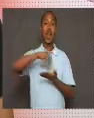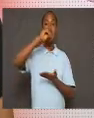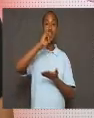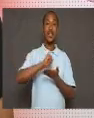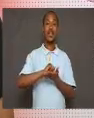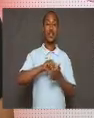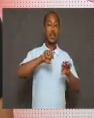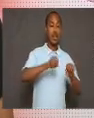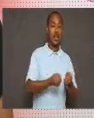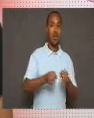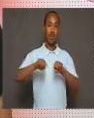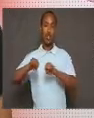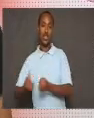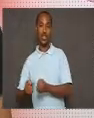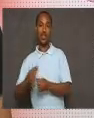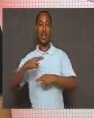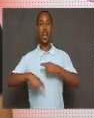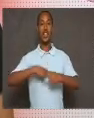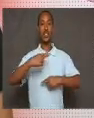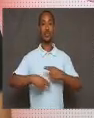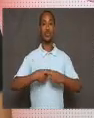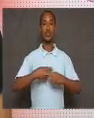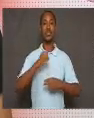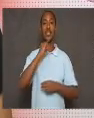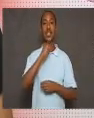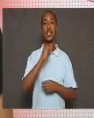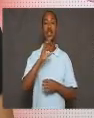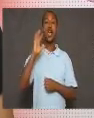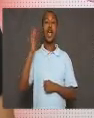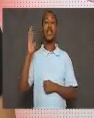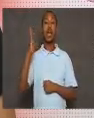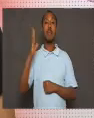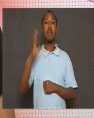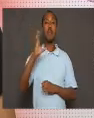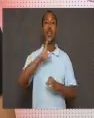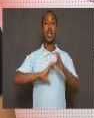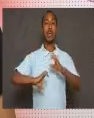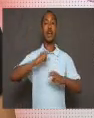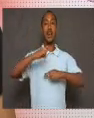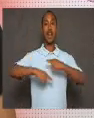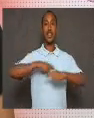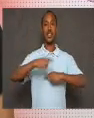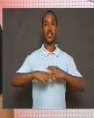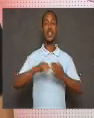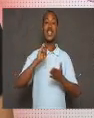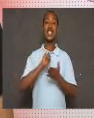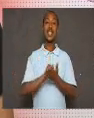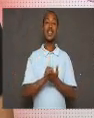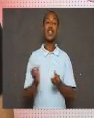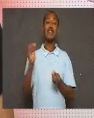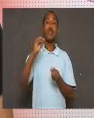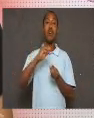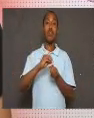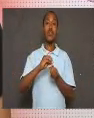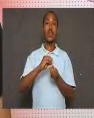a decomposition reaction is a type of chemical reaction that